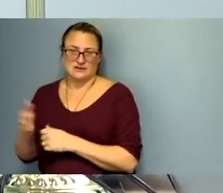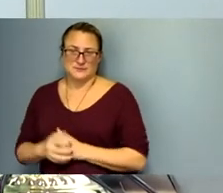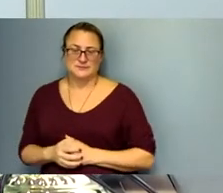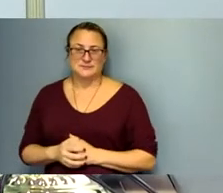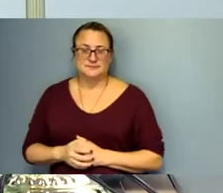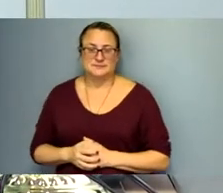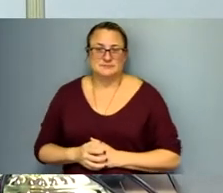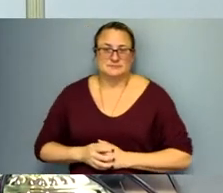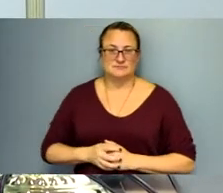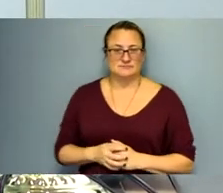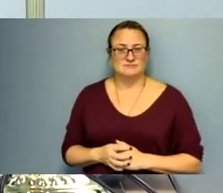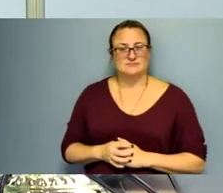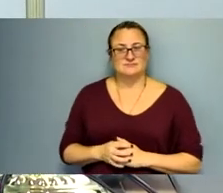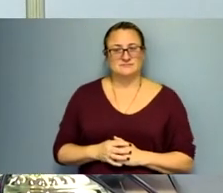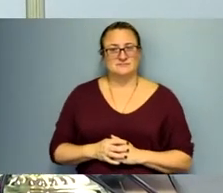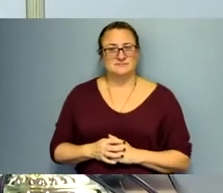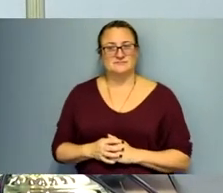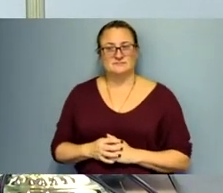second one who will be able to abstain.